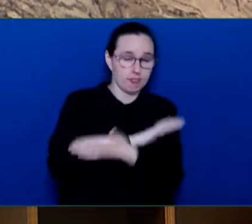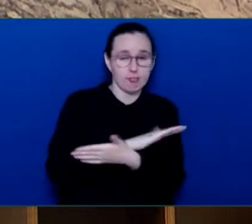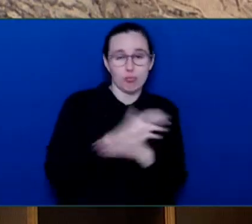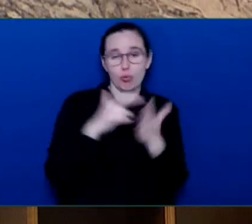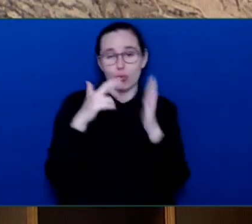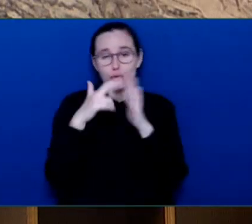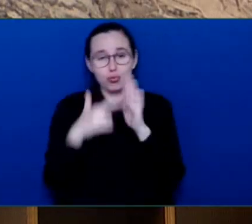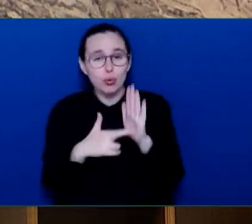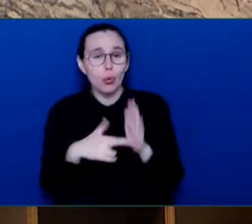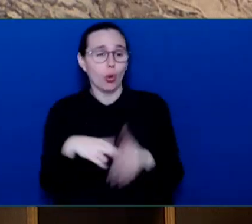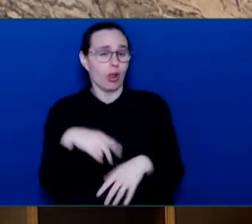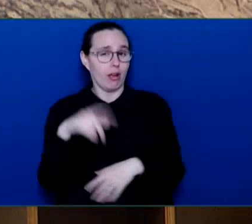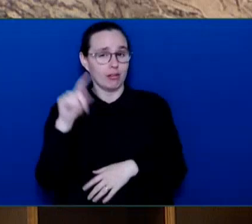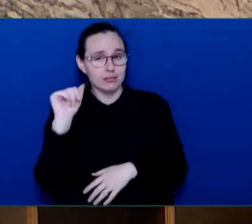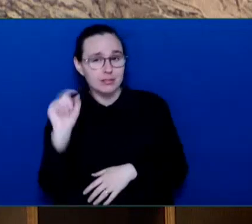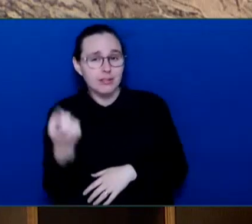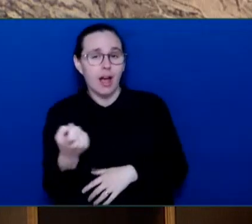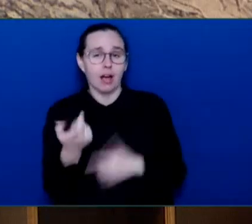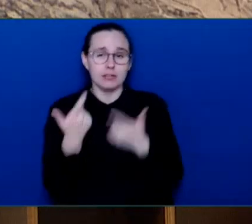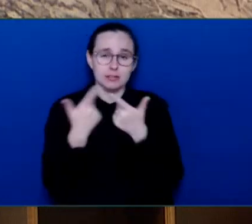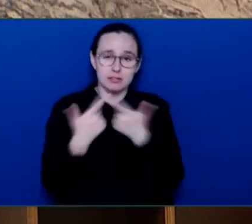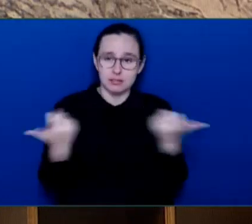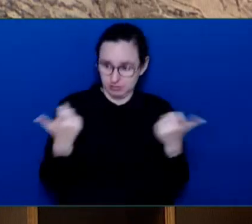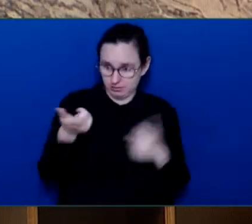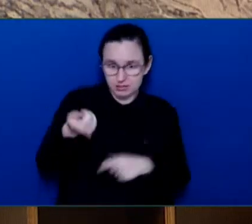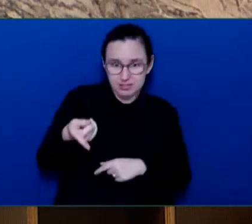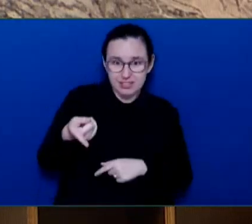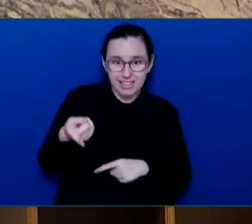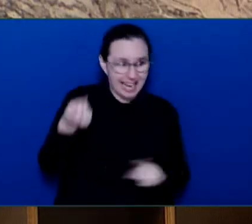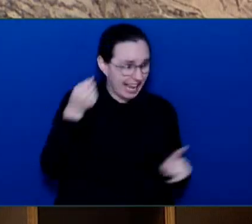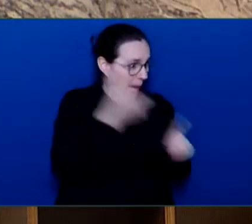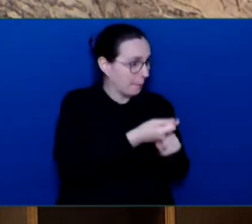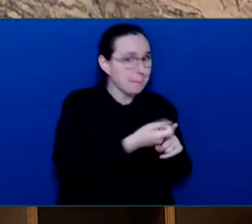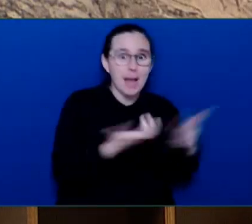North America. Now, Mr. Speaker,